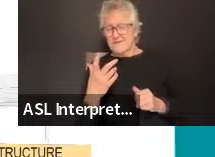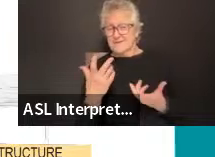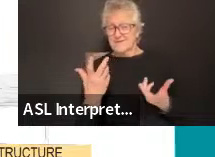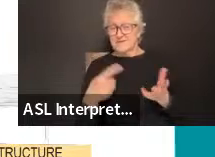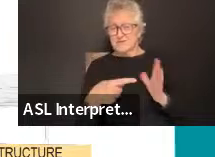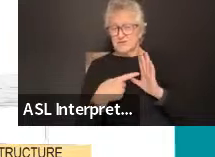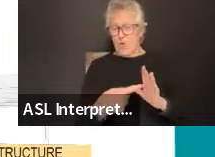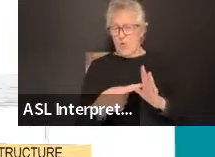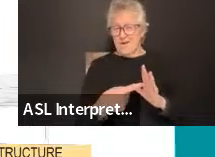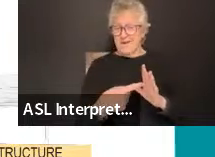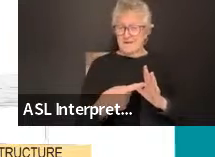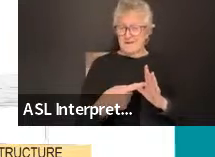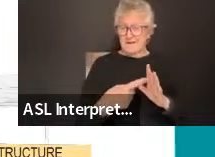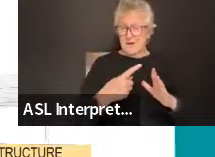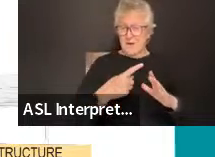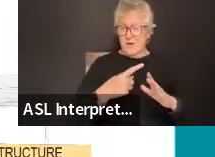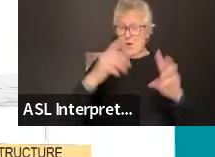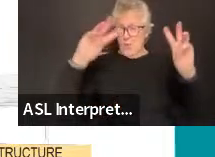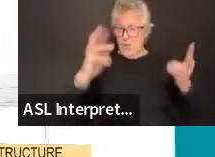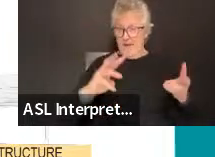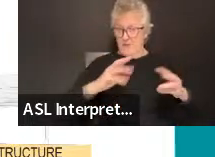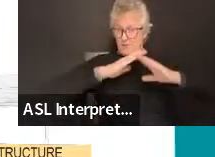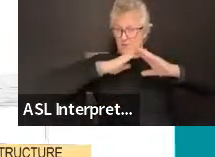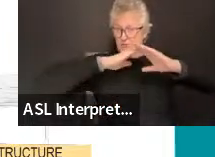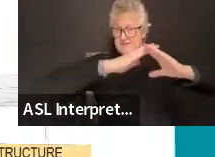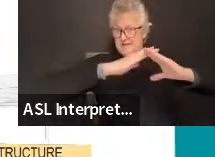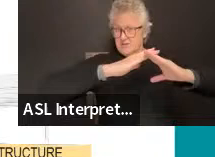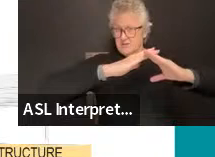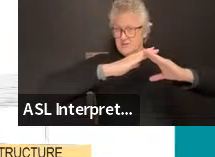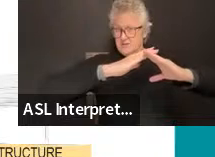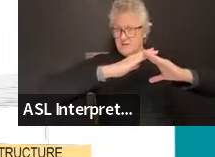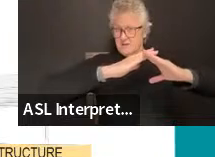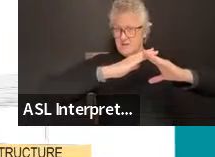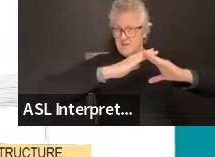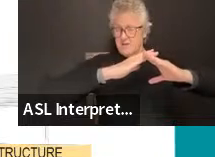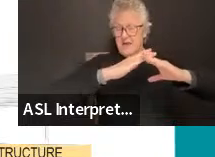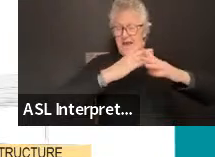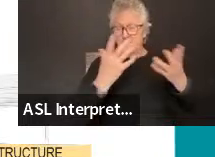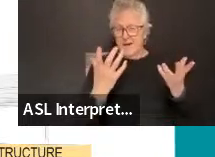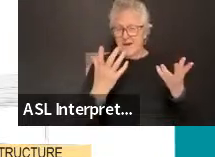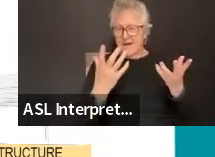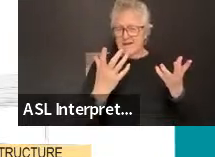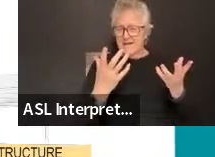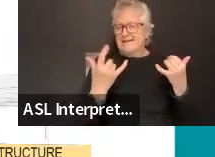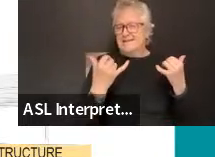weather protection. There's been talk, of course, because we're high up in the air and it's near the